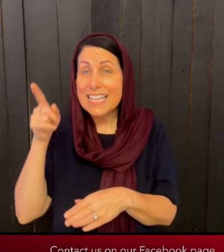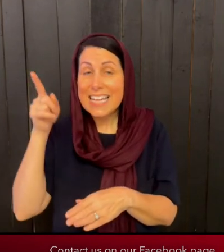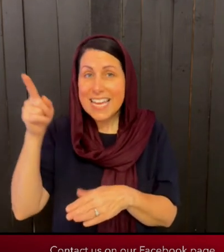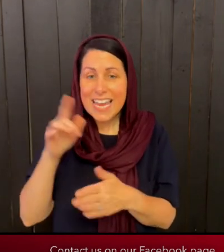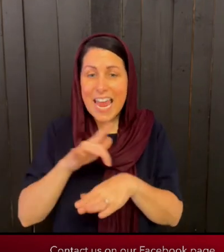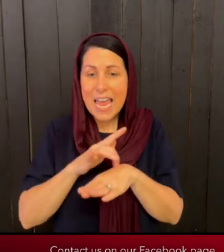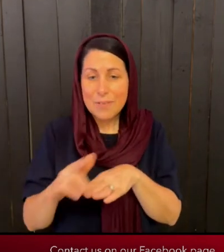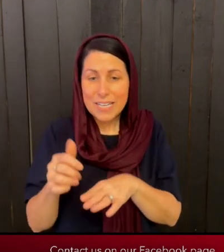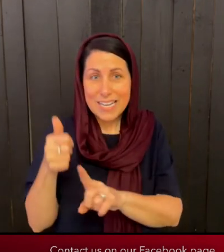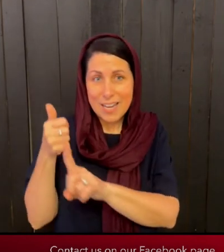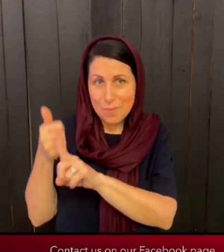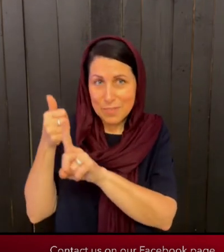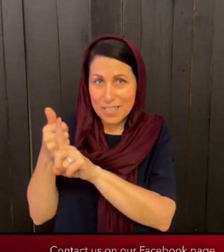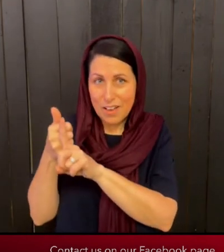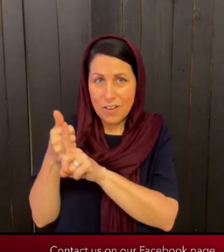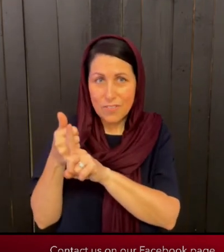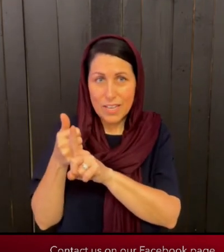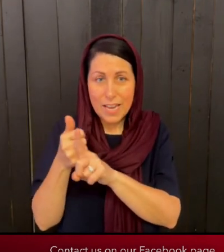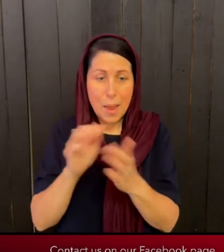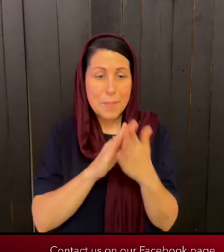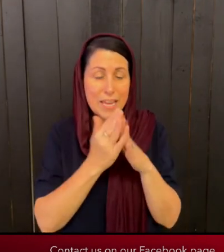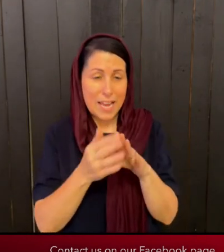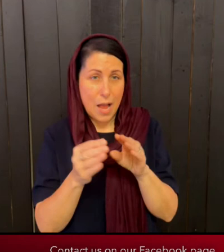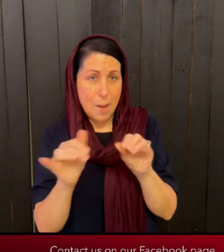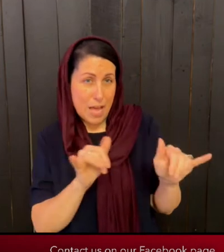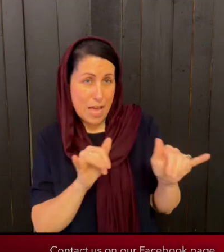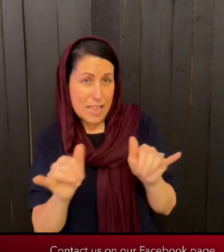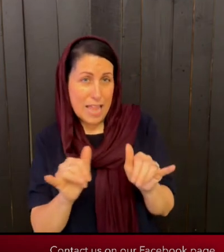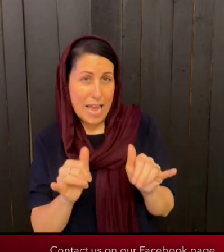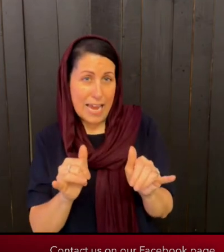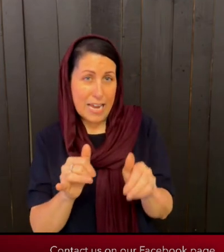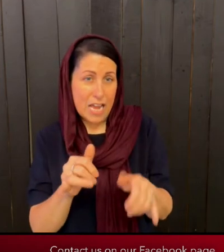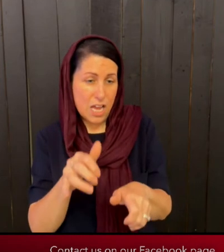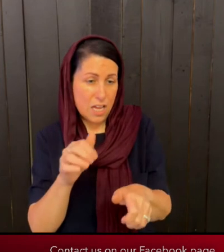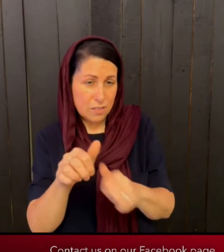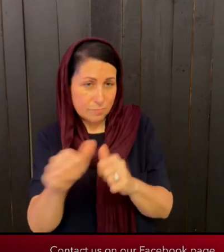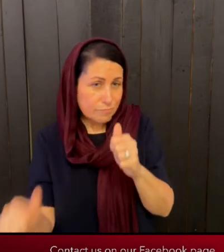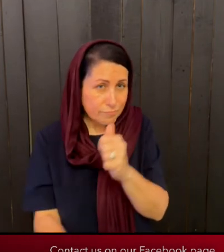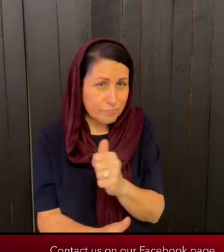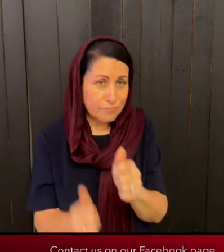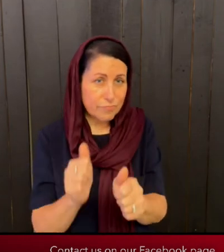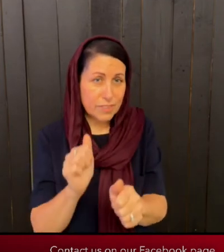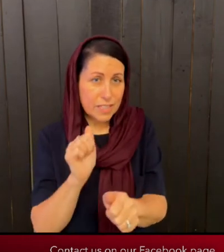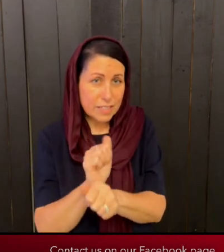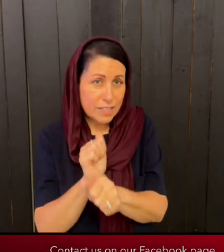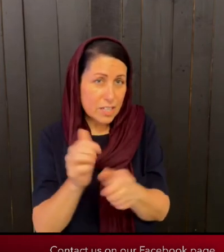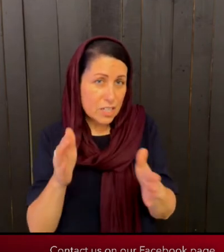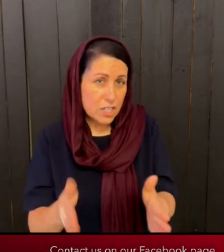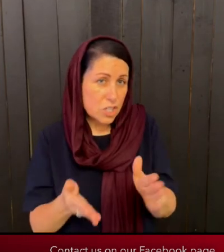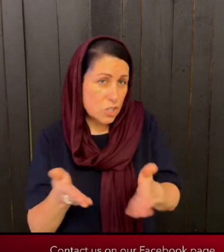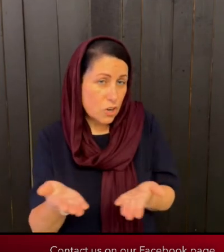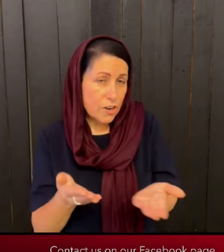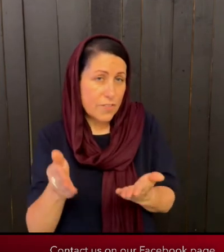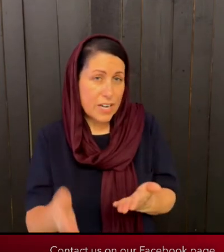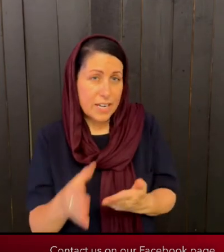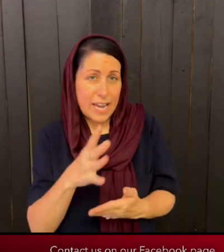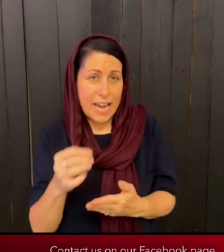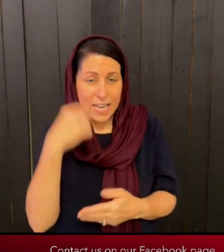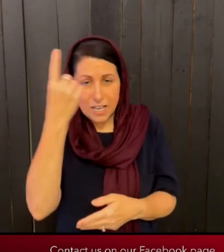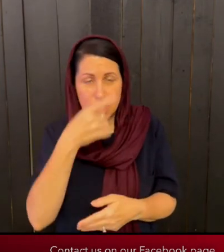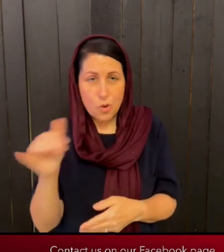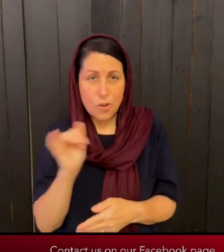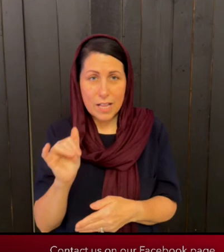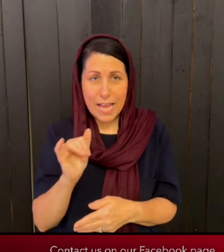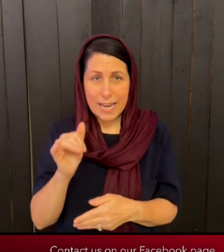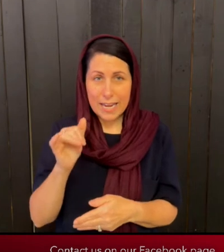the form of a bondservant and being made in the likeness of men. Being found in appearance as a man, he